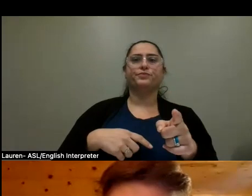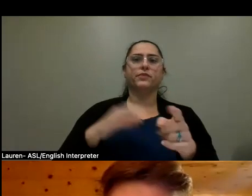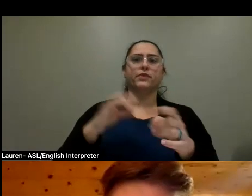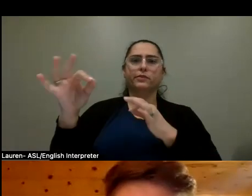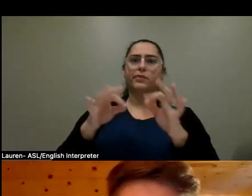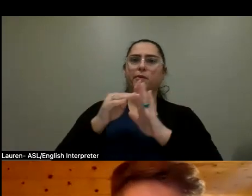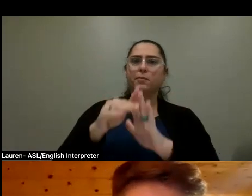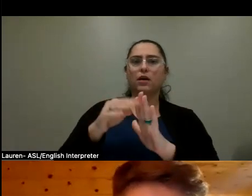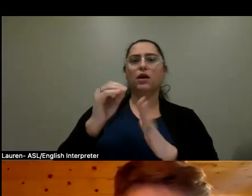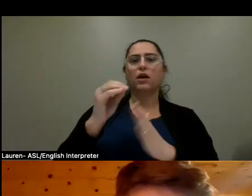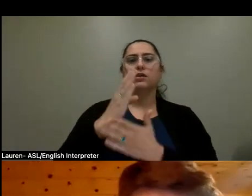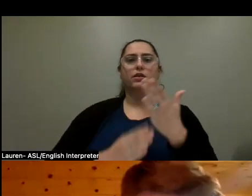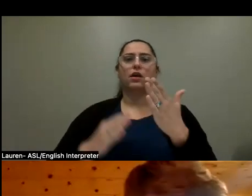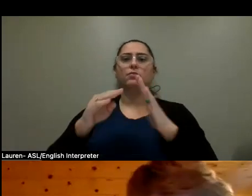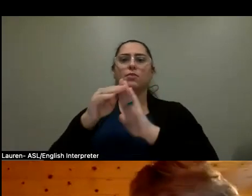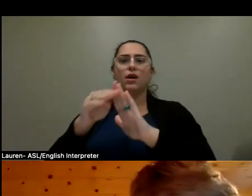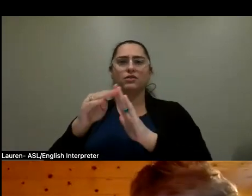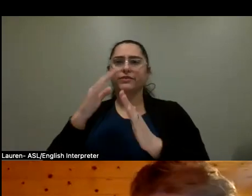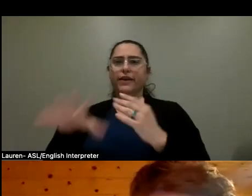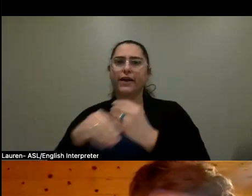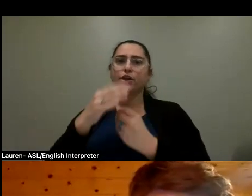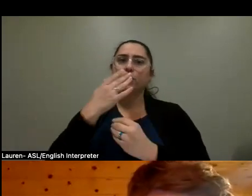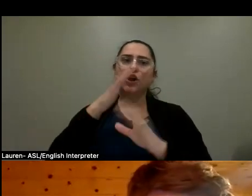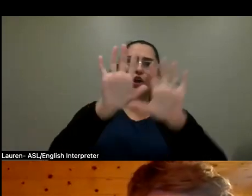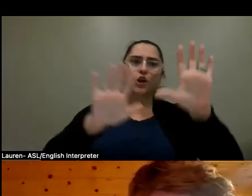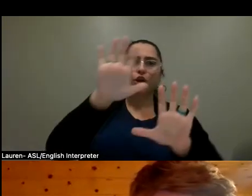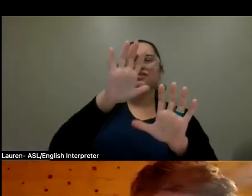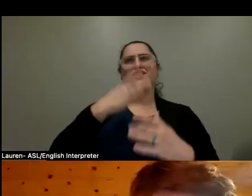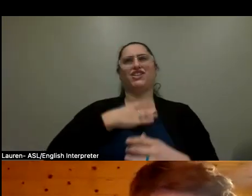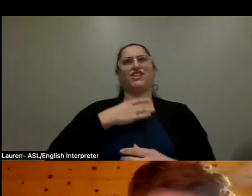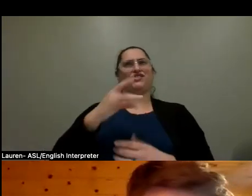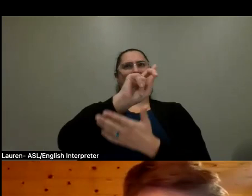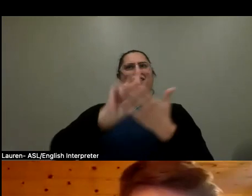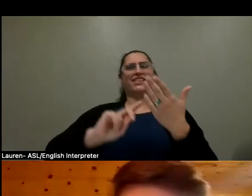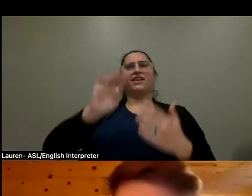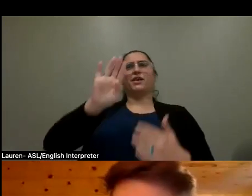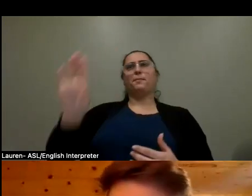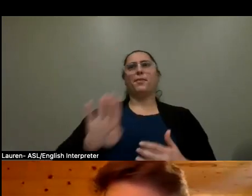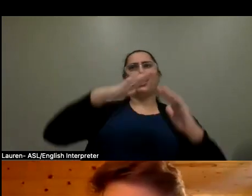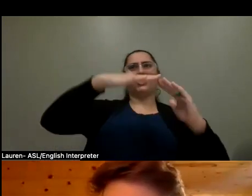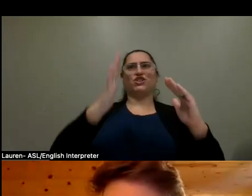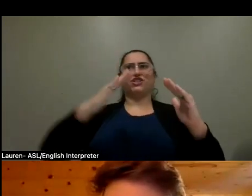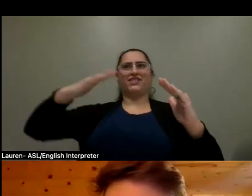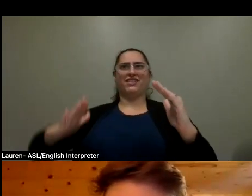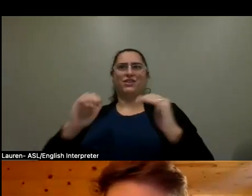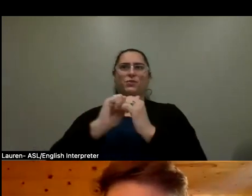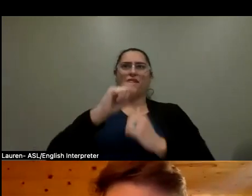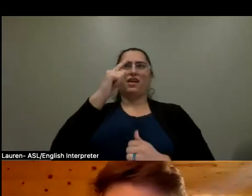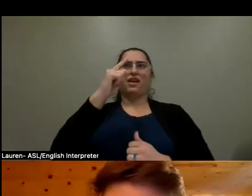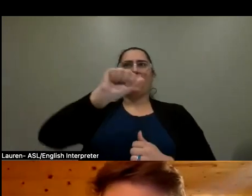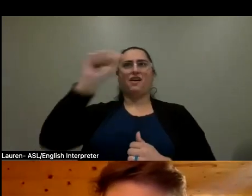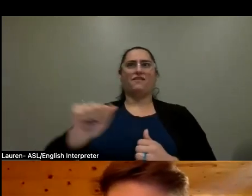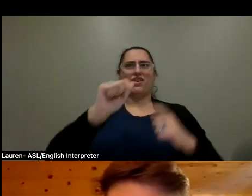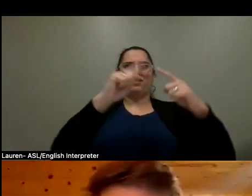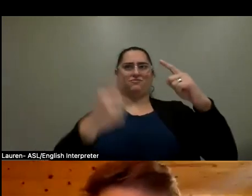solved structures are colored. And there's some interesting designs that the beta sheets and alpha helices wrapping around. So that's quite